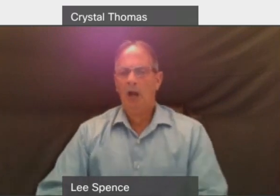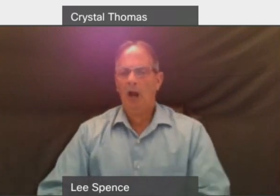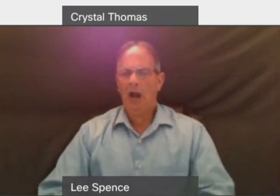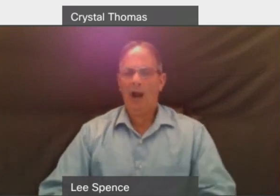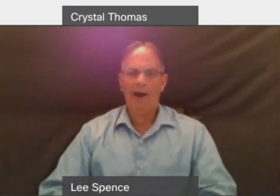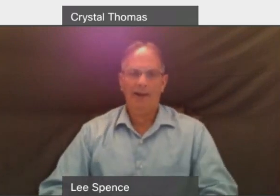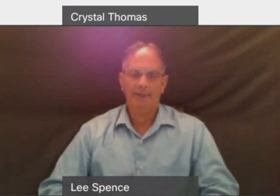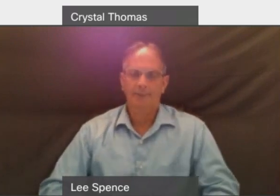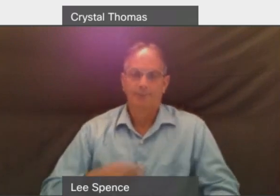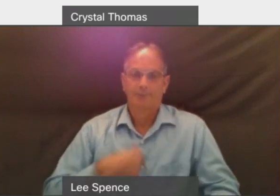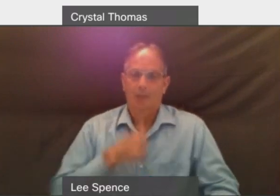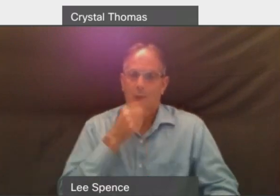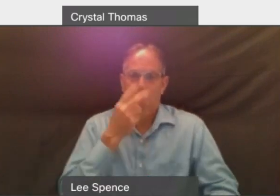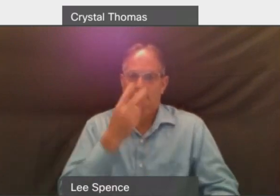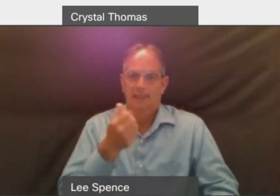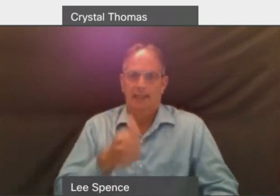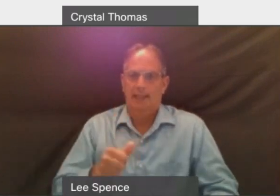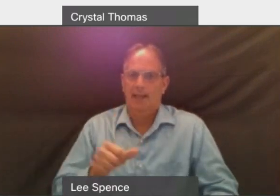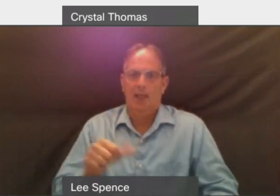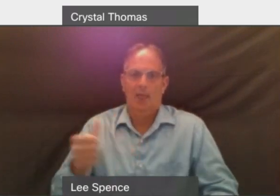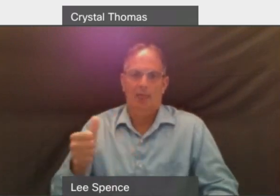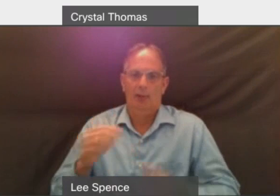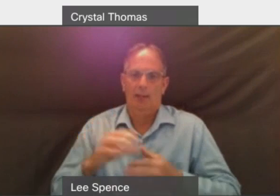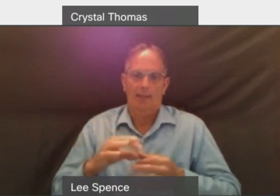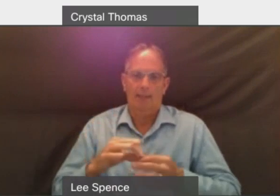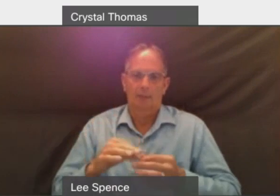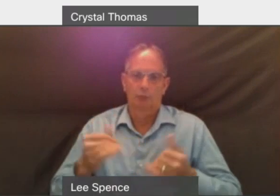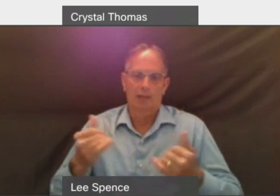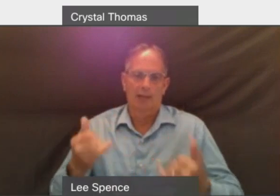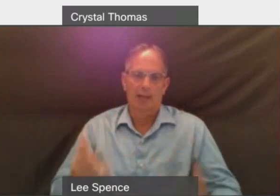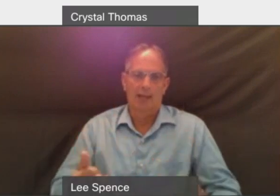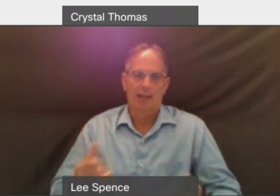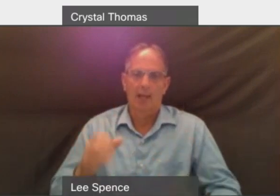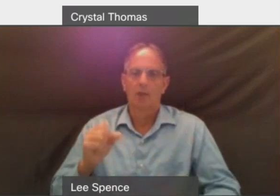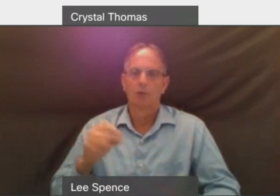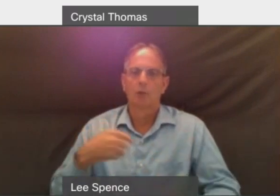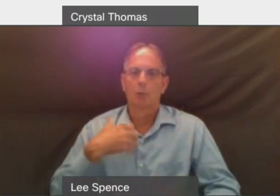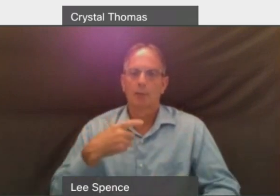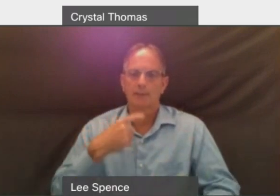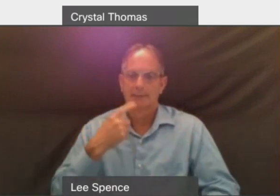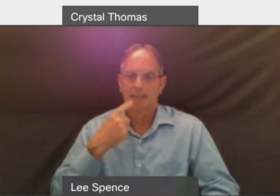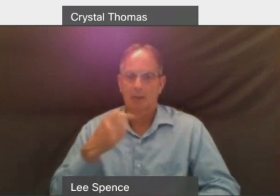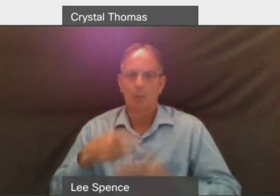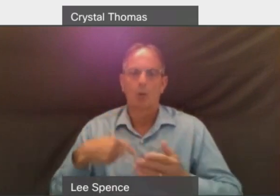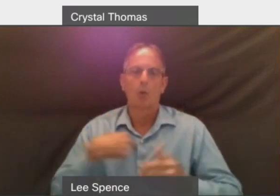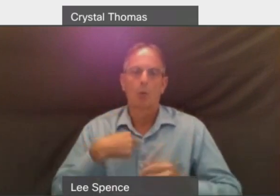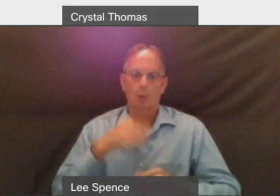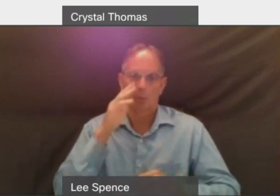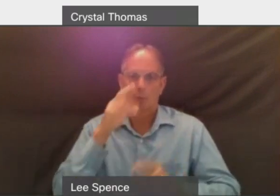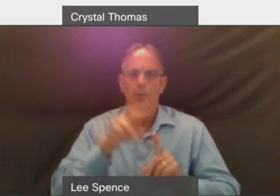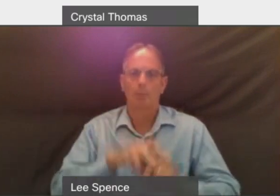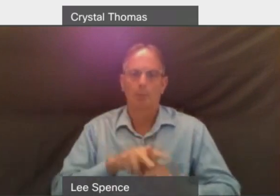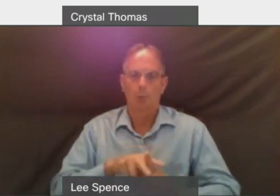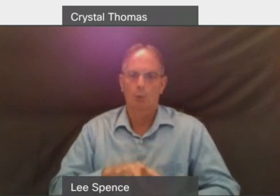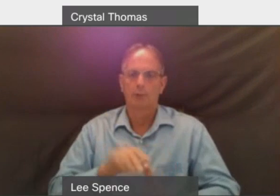So I don't see any other comments at this time. Let me just say, as I said, we will be posting the PowerPoint,